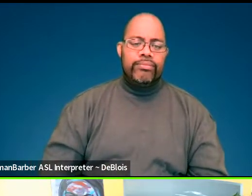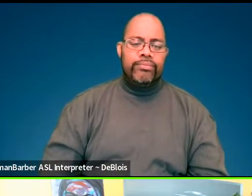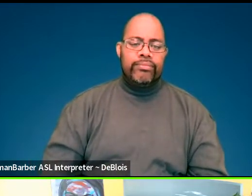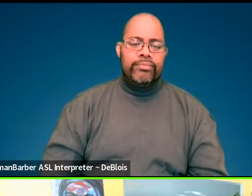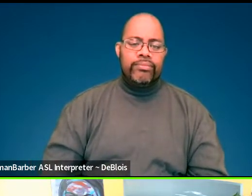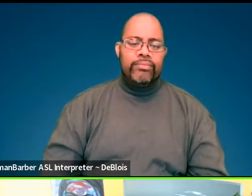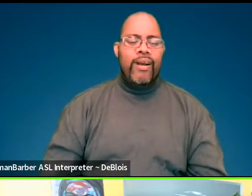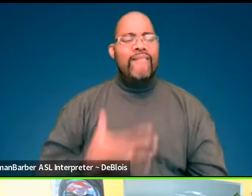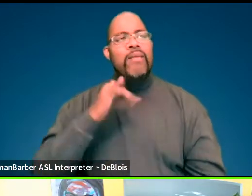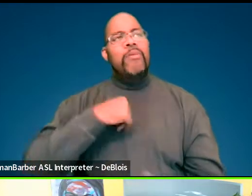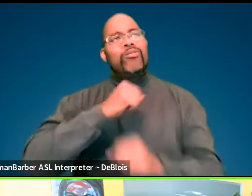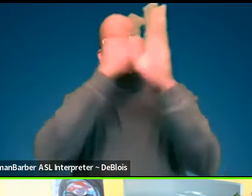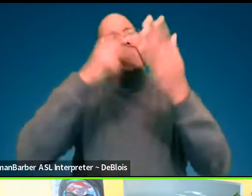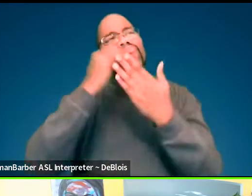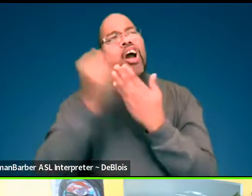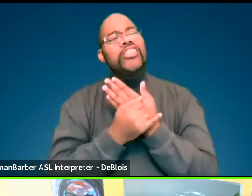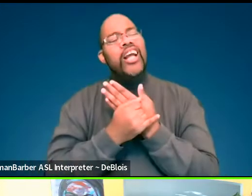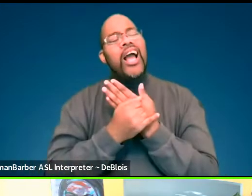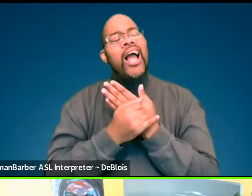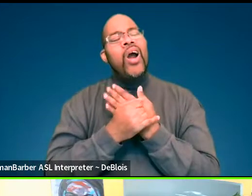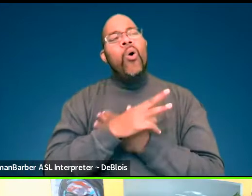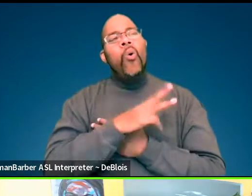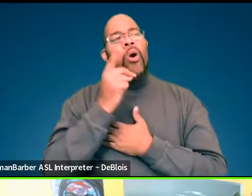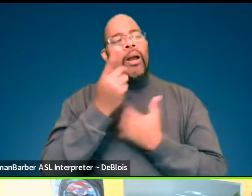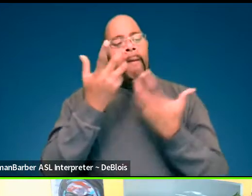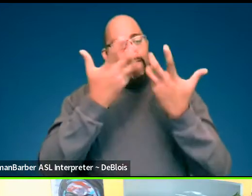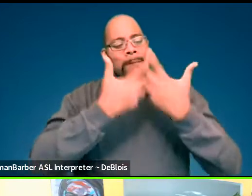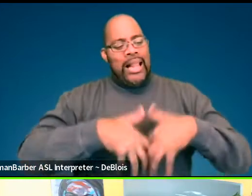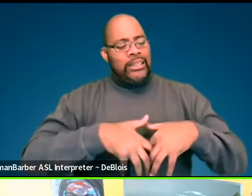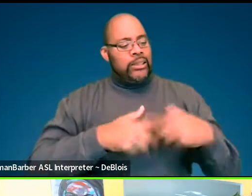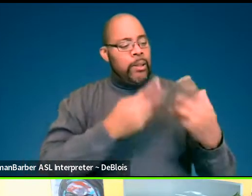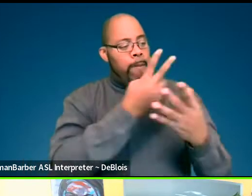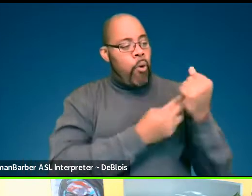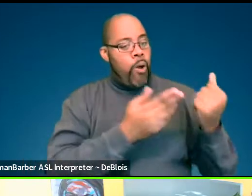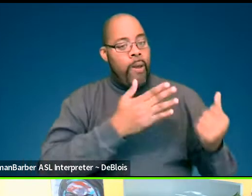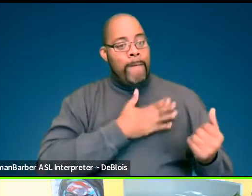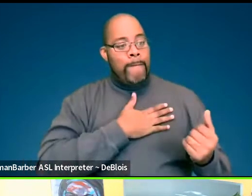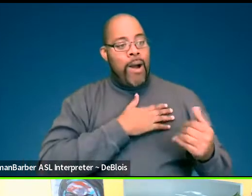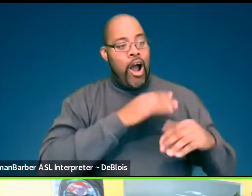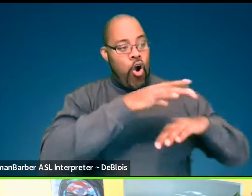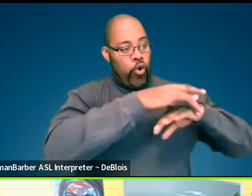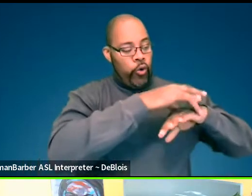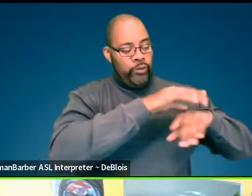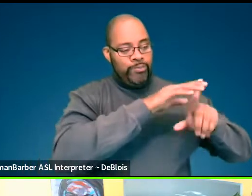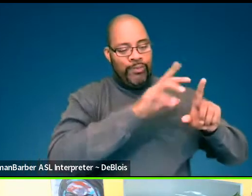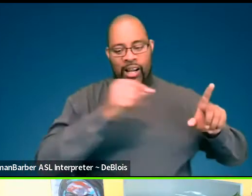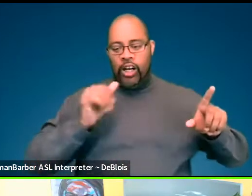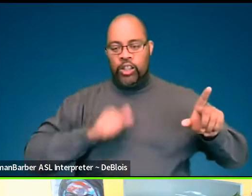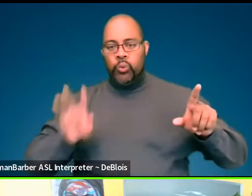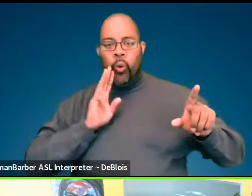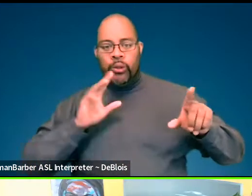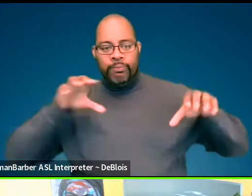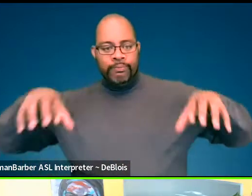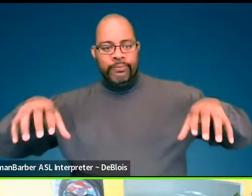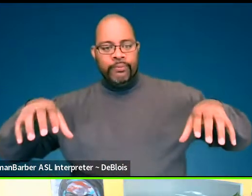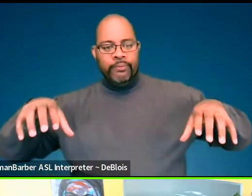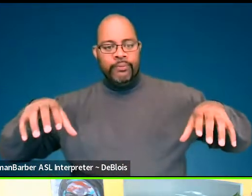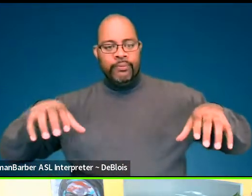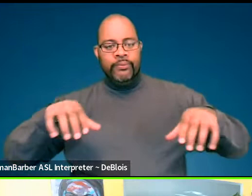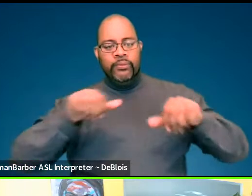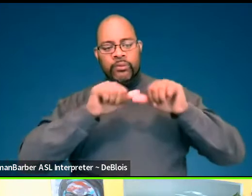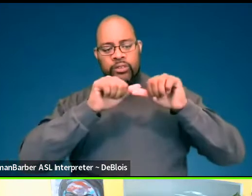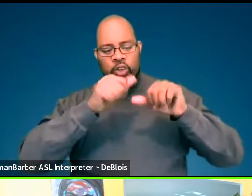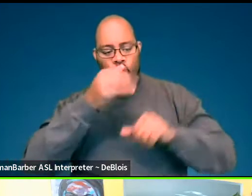I feel like my dream project would blend both my terrestrial and underwater